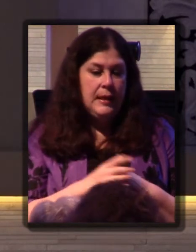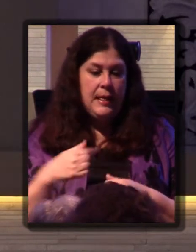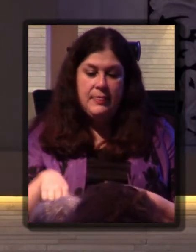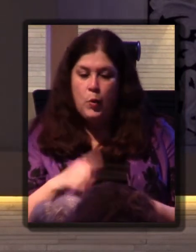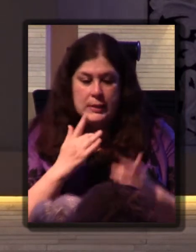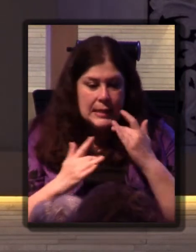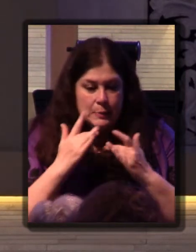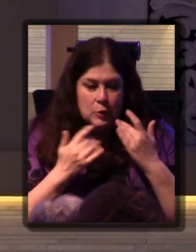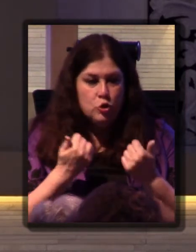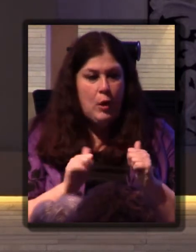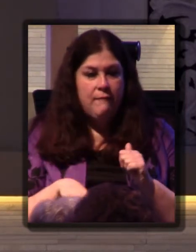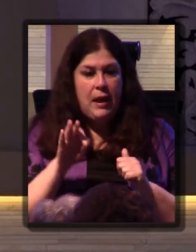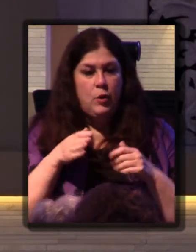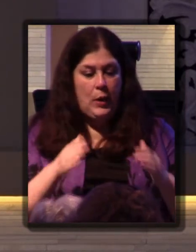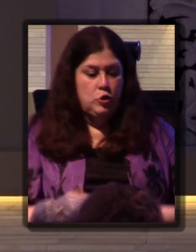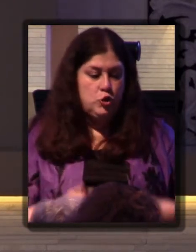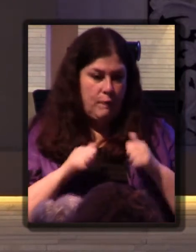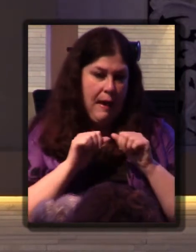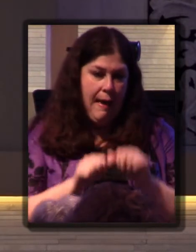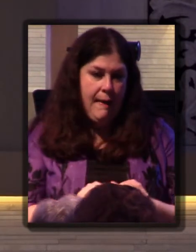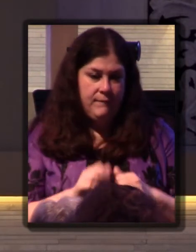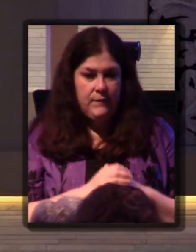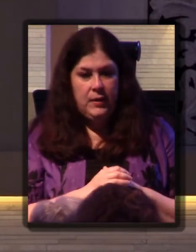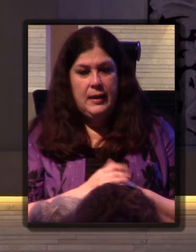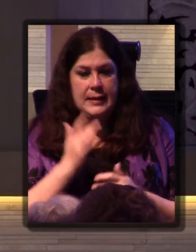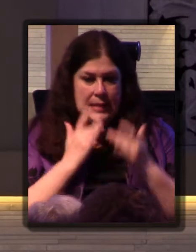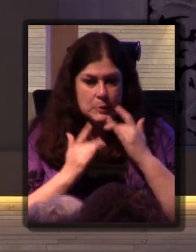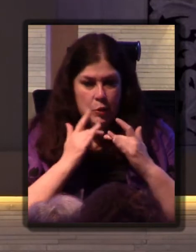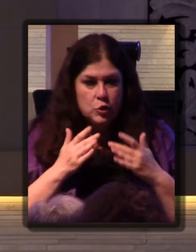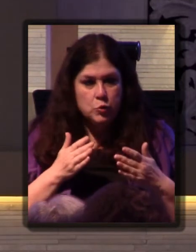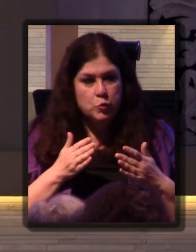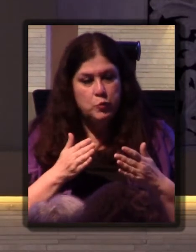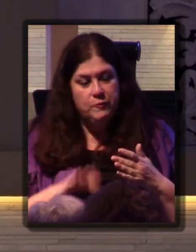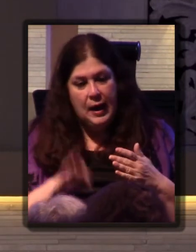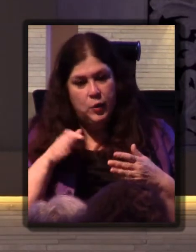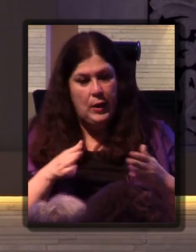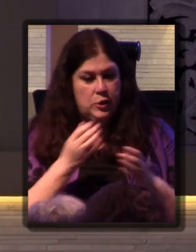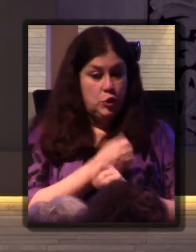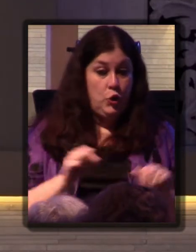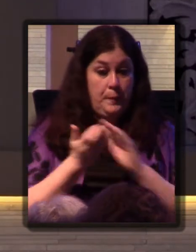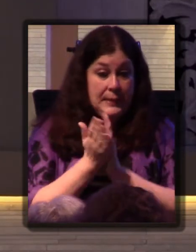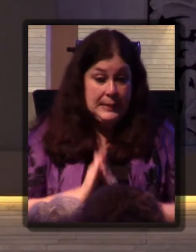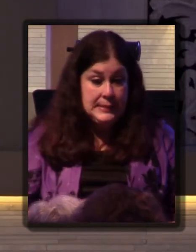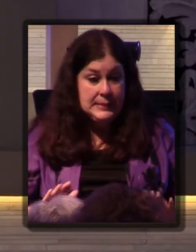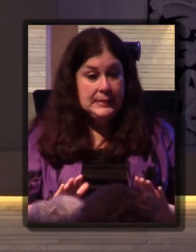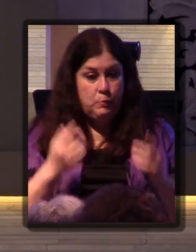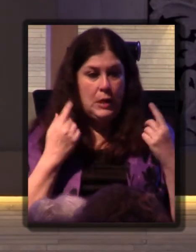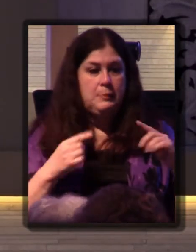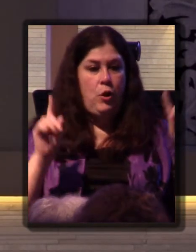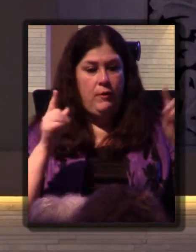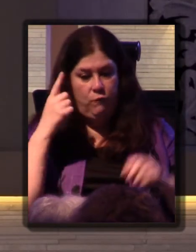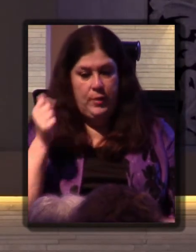36, were desperate to find a way to survive. They were desperate to find a way to secure peace